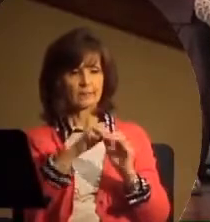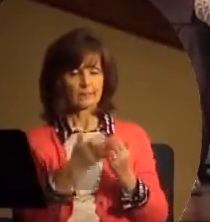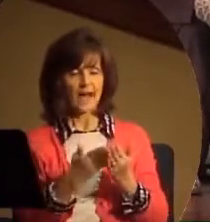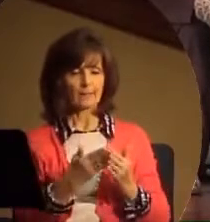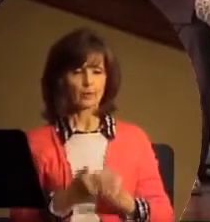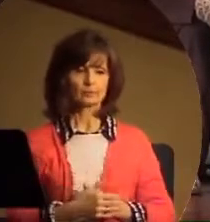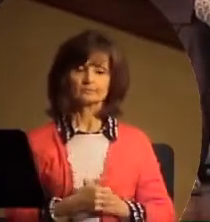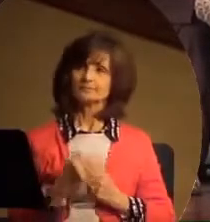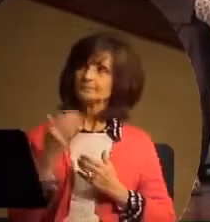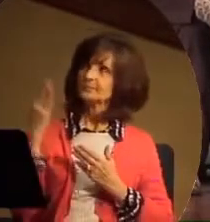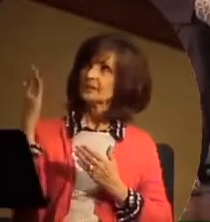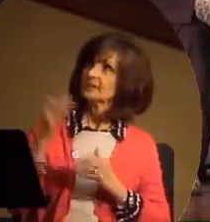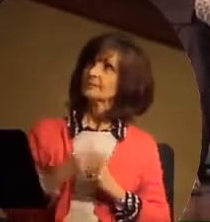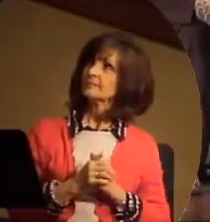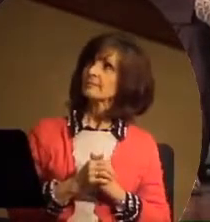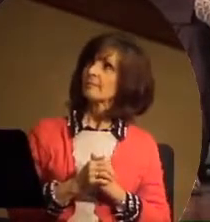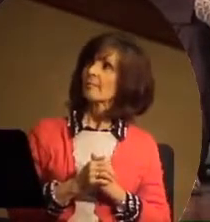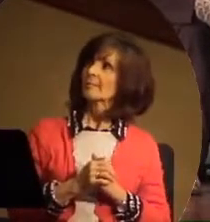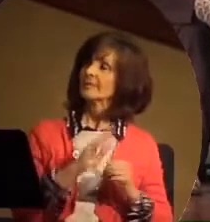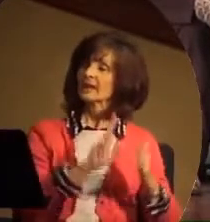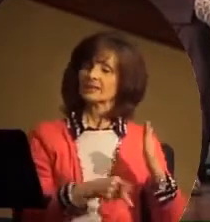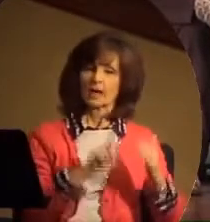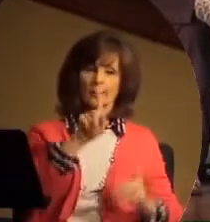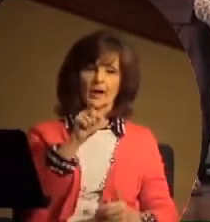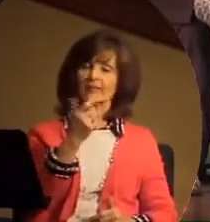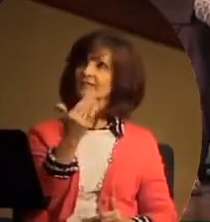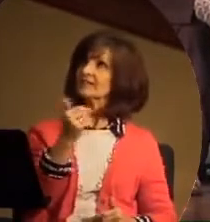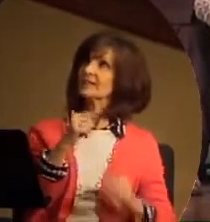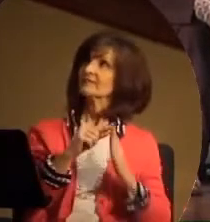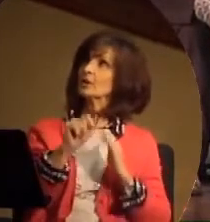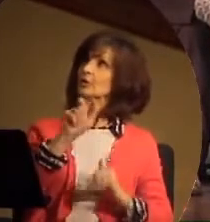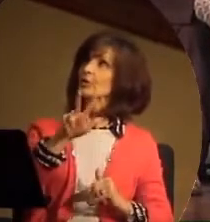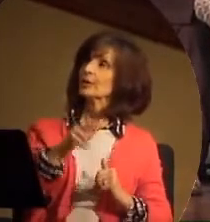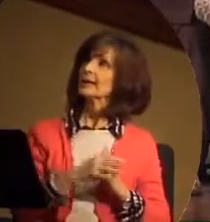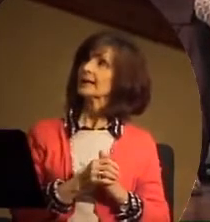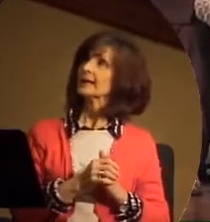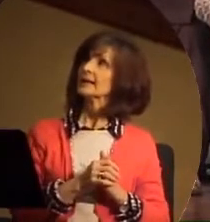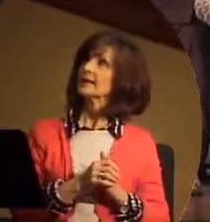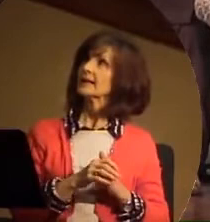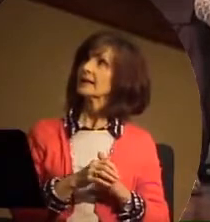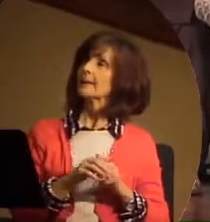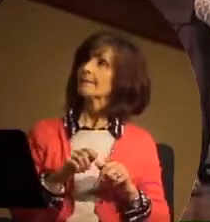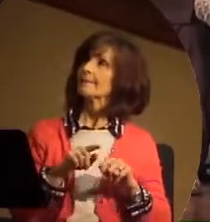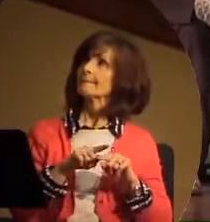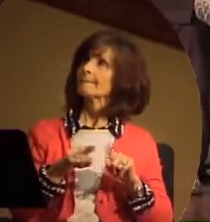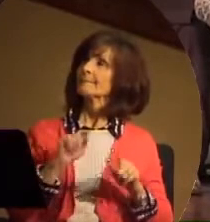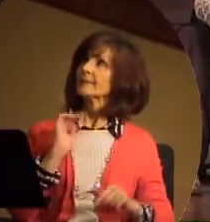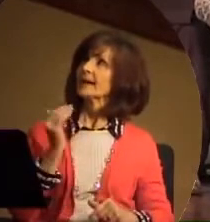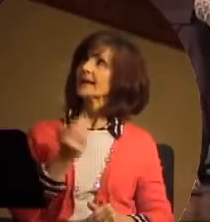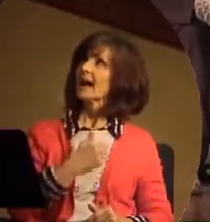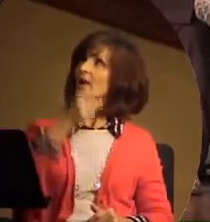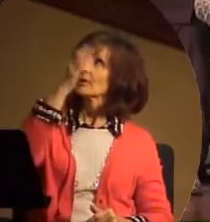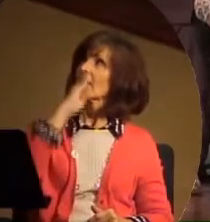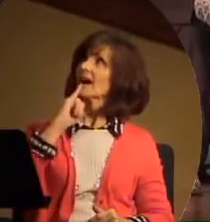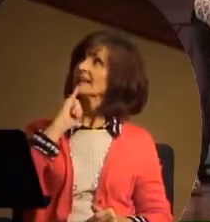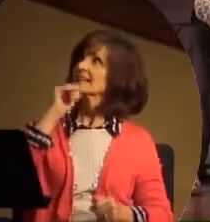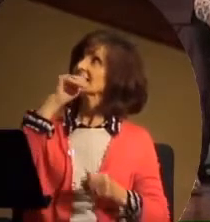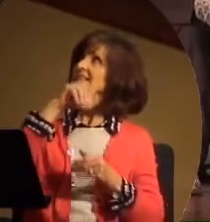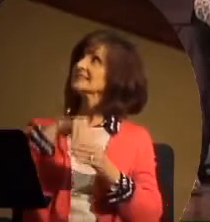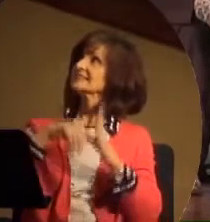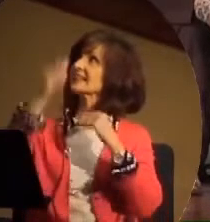Here it is. Psalms 115, verse 3. Let's read it. But our